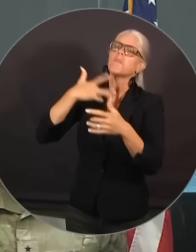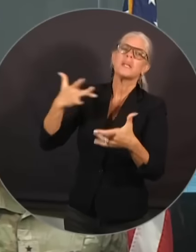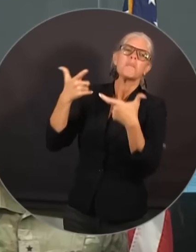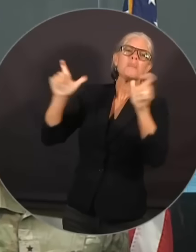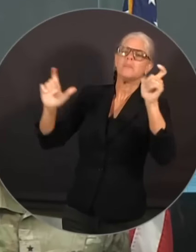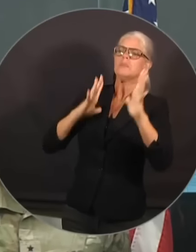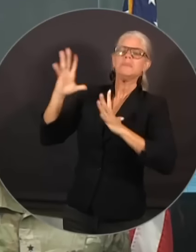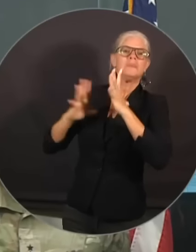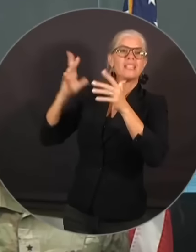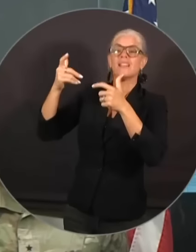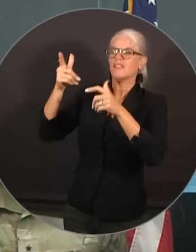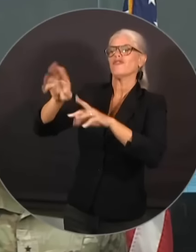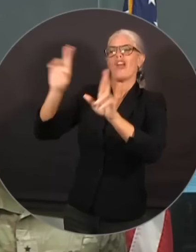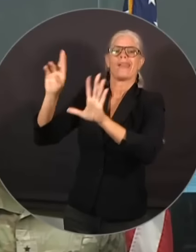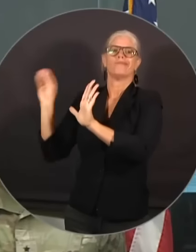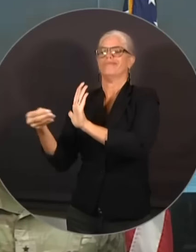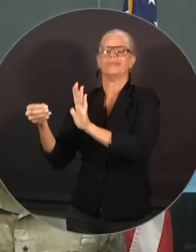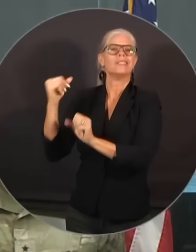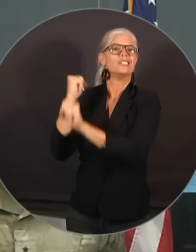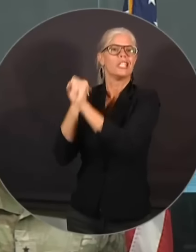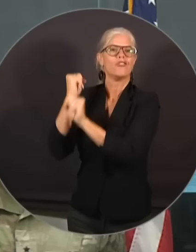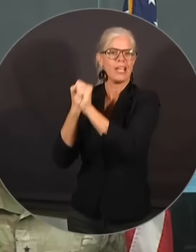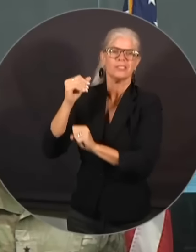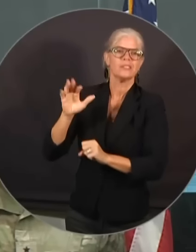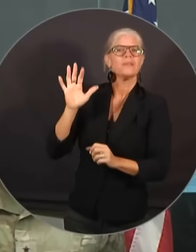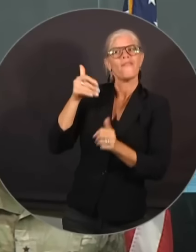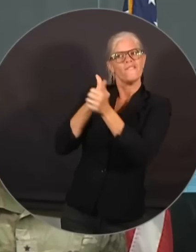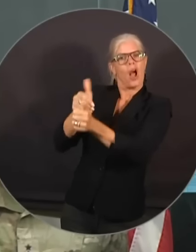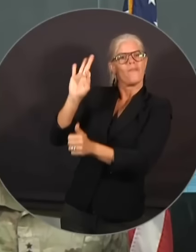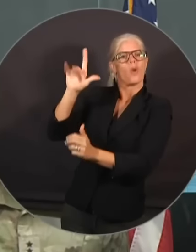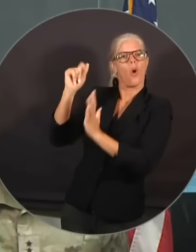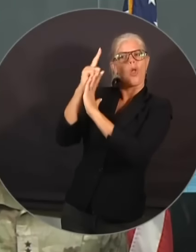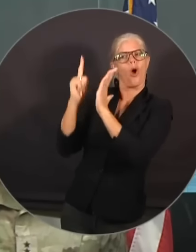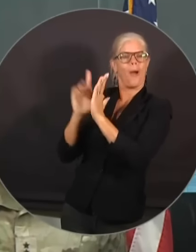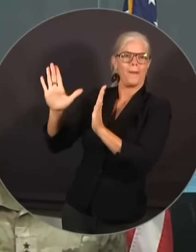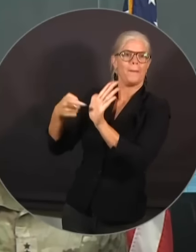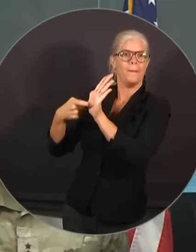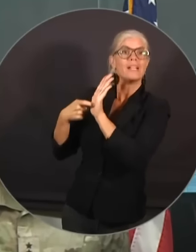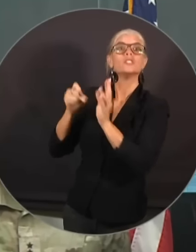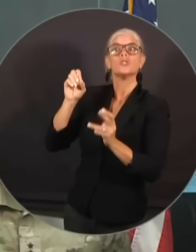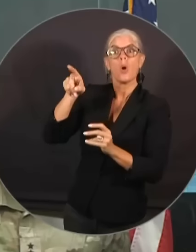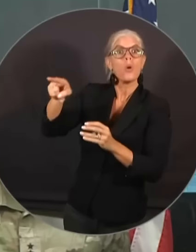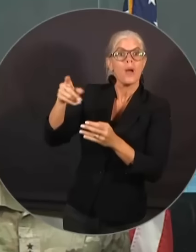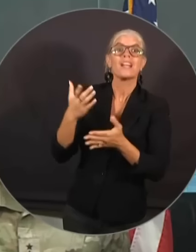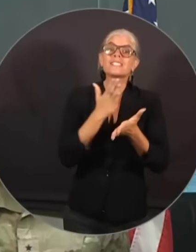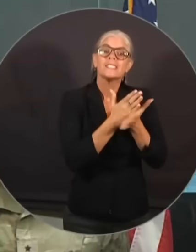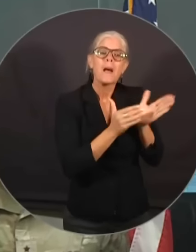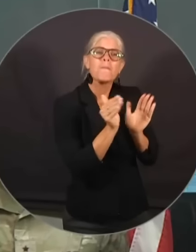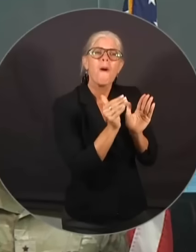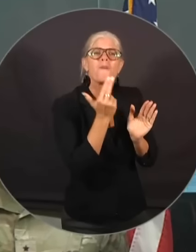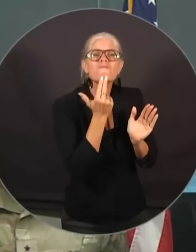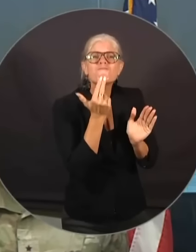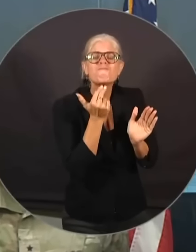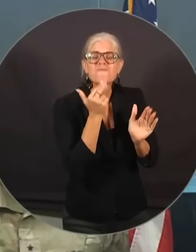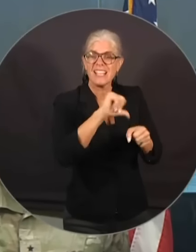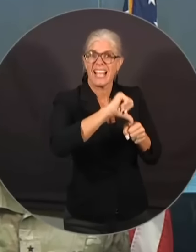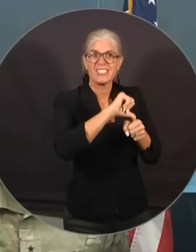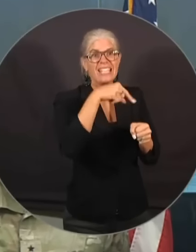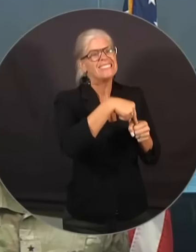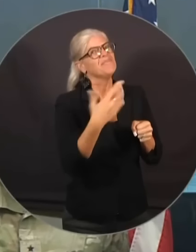per Florida law, or have an ability to get the power back on. Some of the smaller ones don't, and when you're talking about the Big Bend region, that can